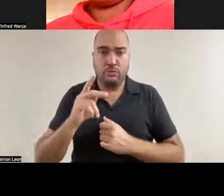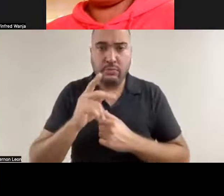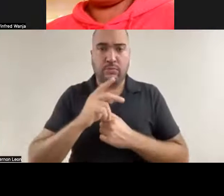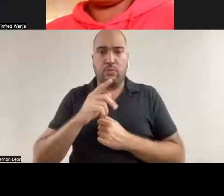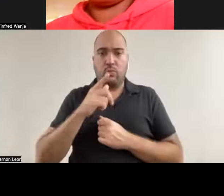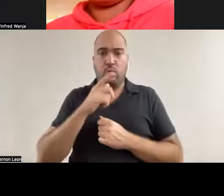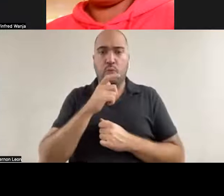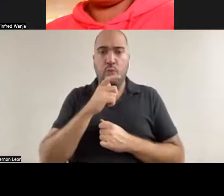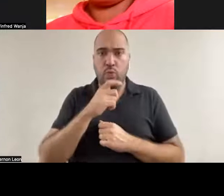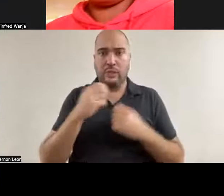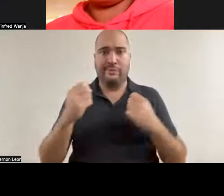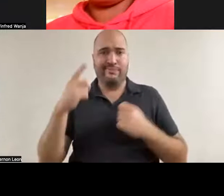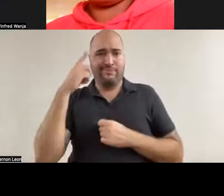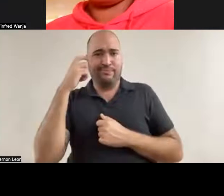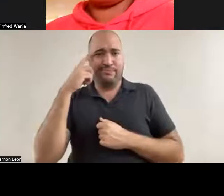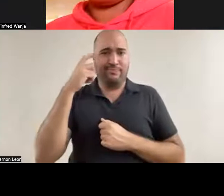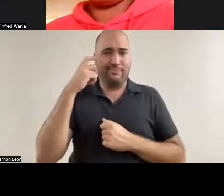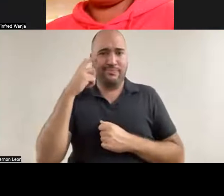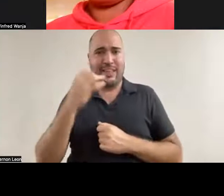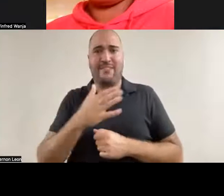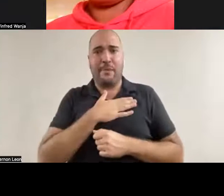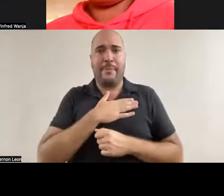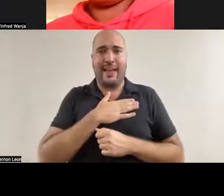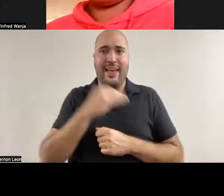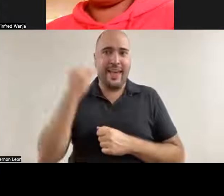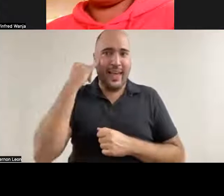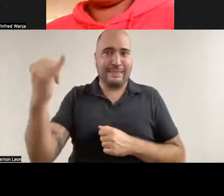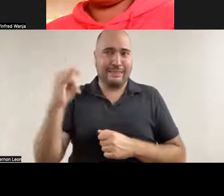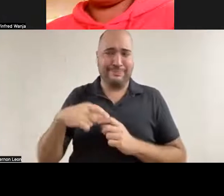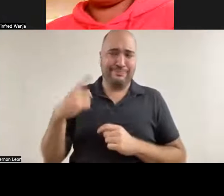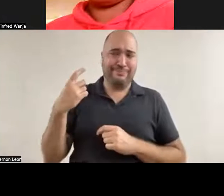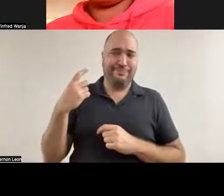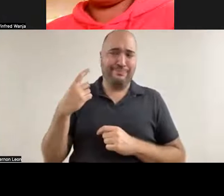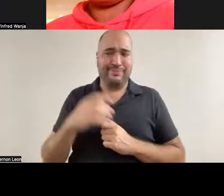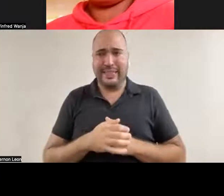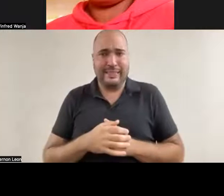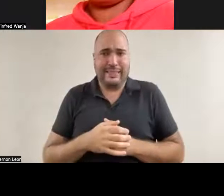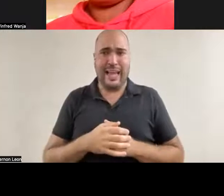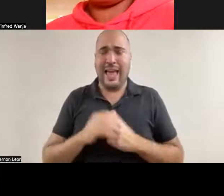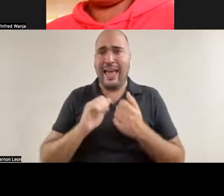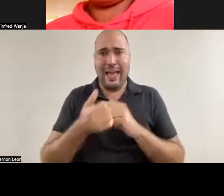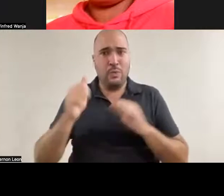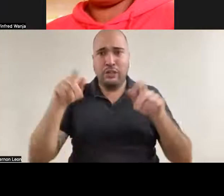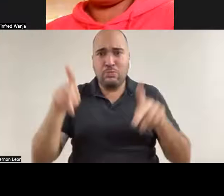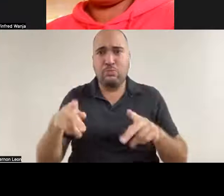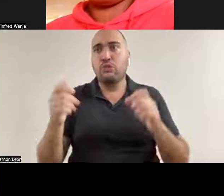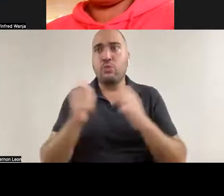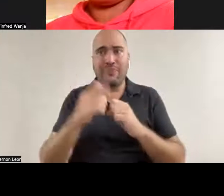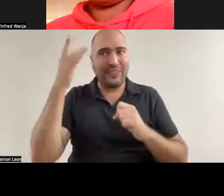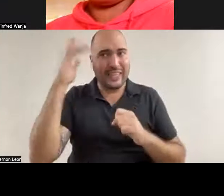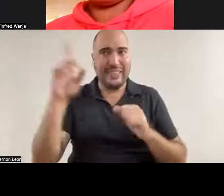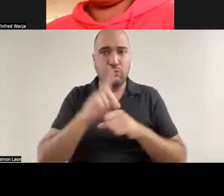very skeptical of my idea. They said, how can a person with an